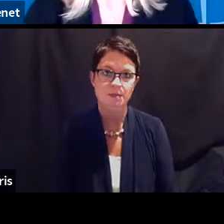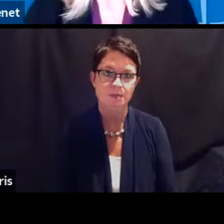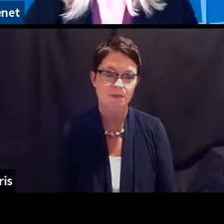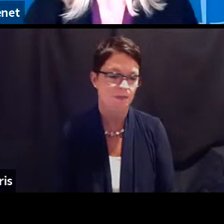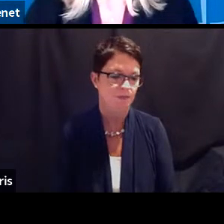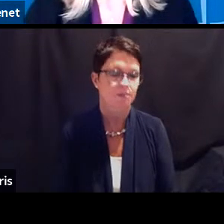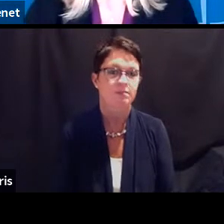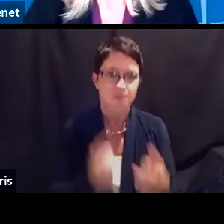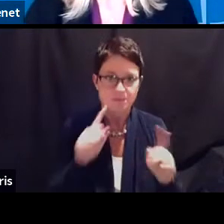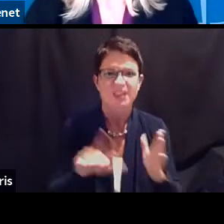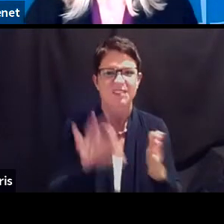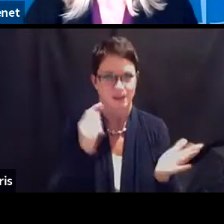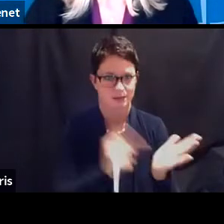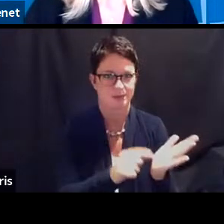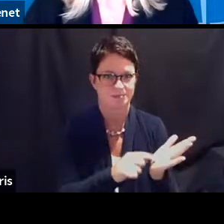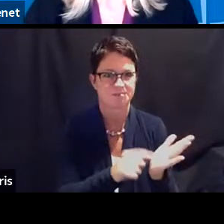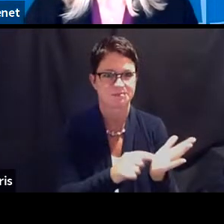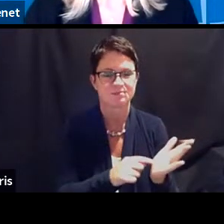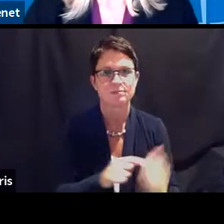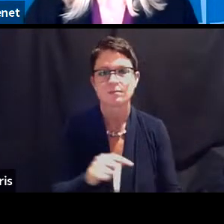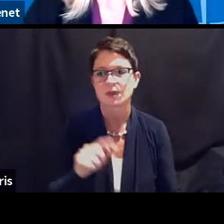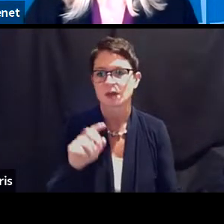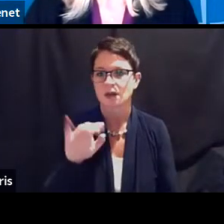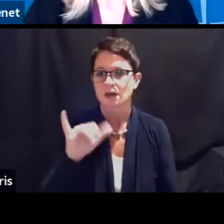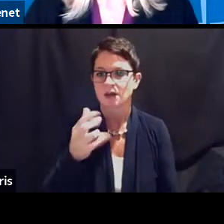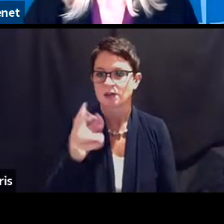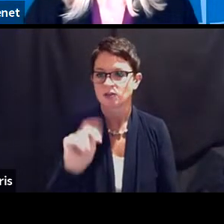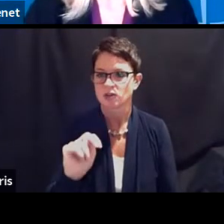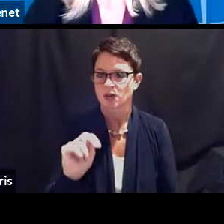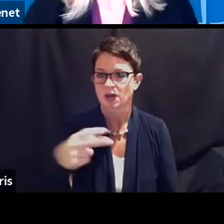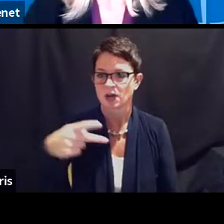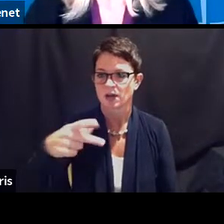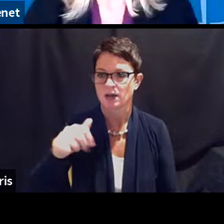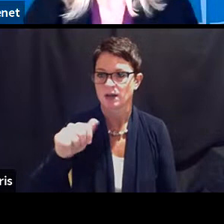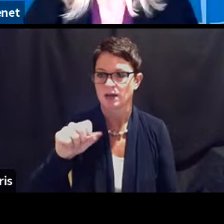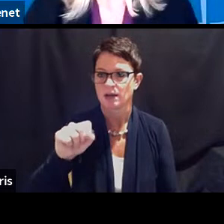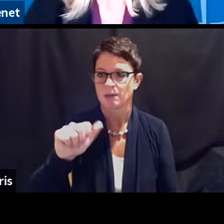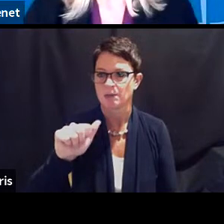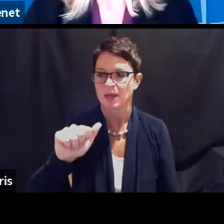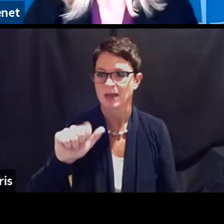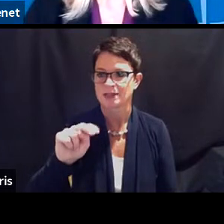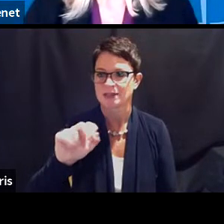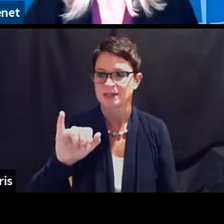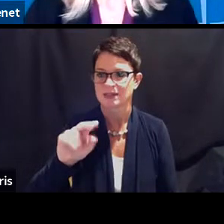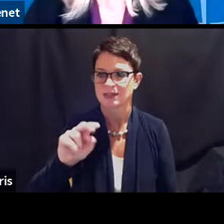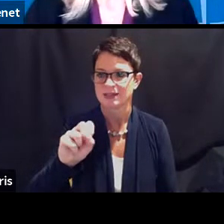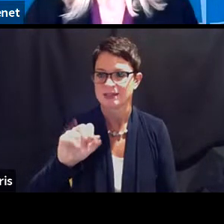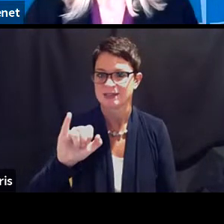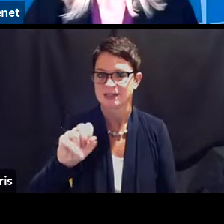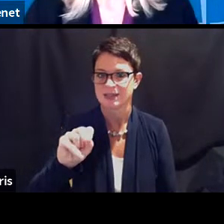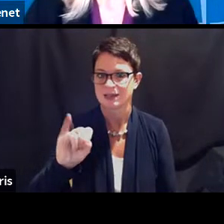There we go, Thomas Milton. The next would be John Passanisi.